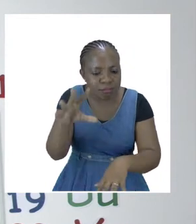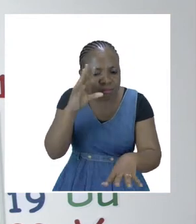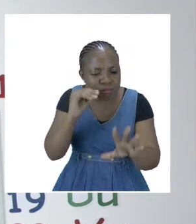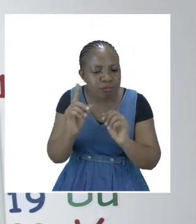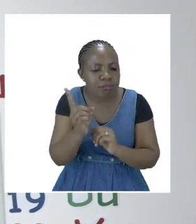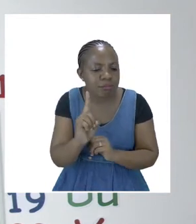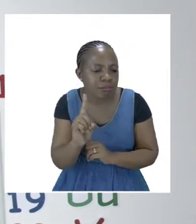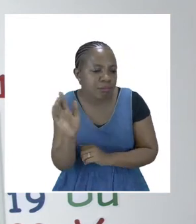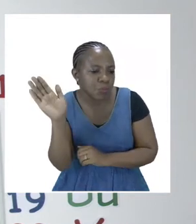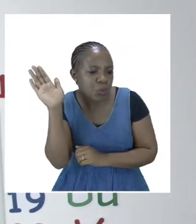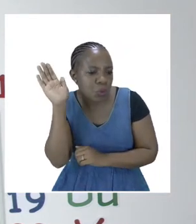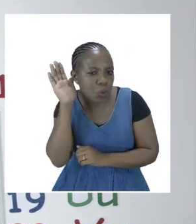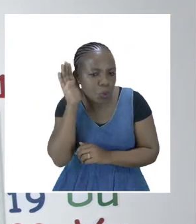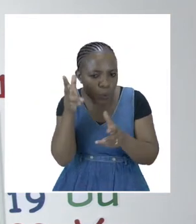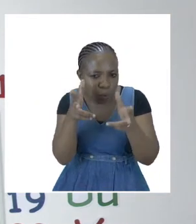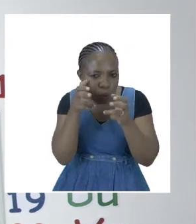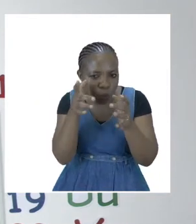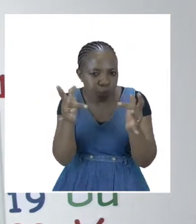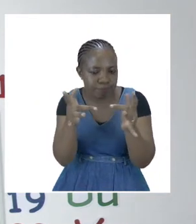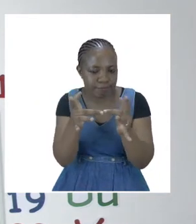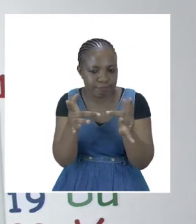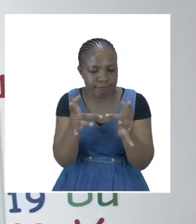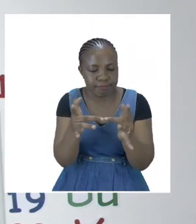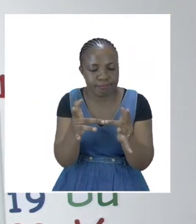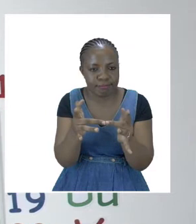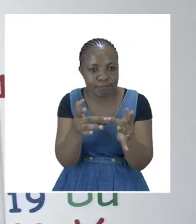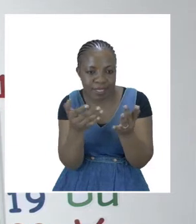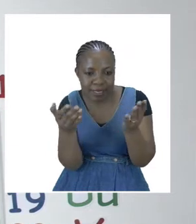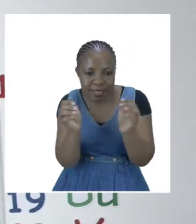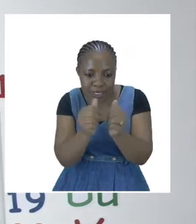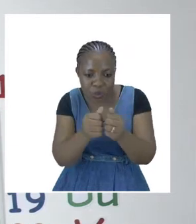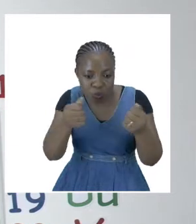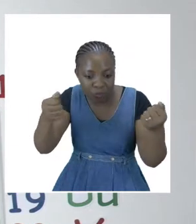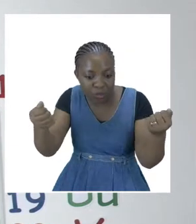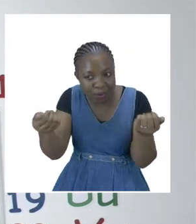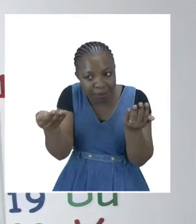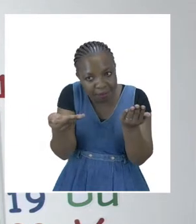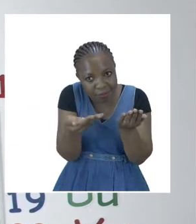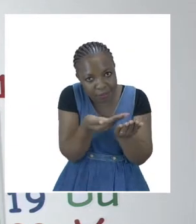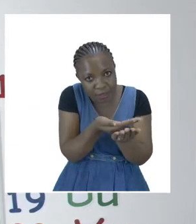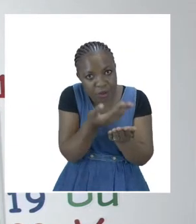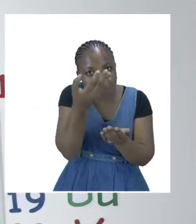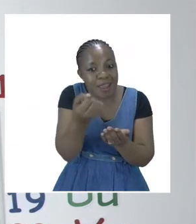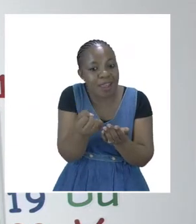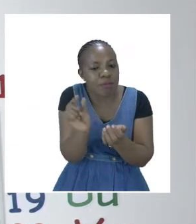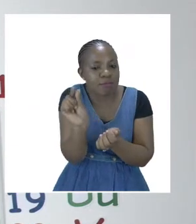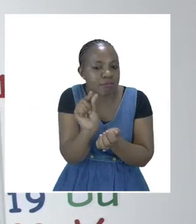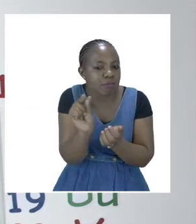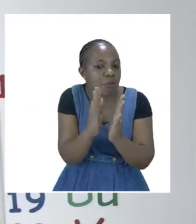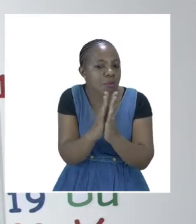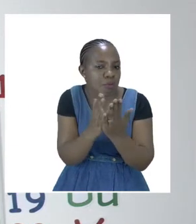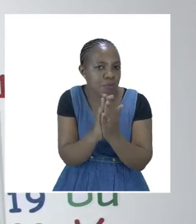or watching online. Inside the newspapers, there is an insert of the lesson